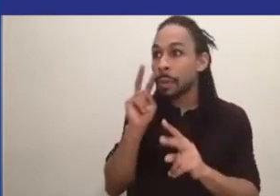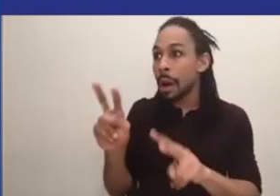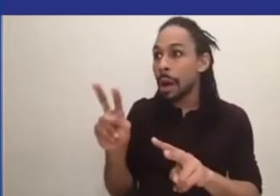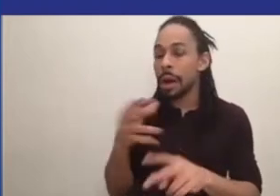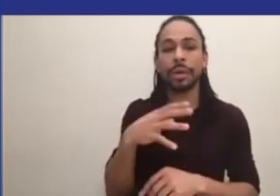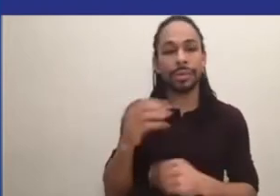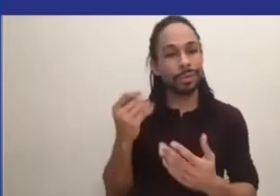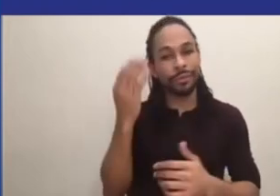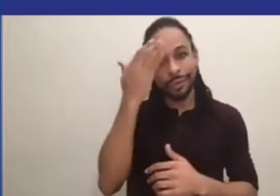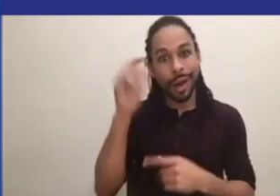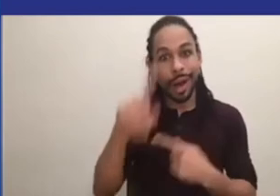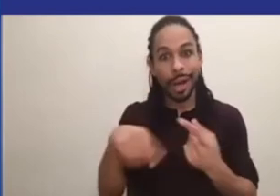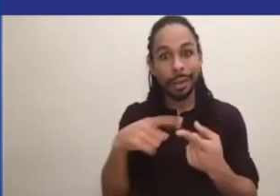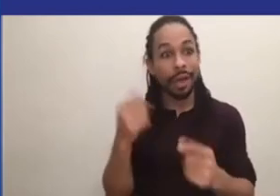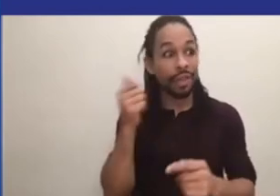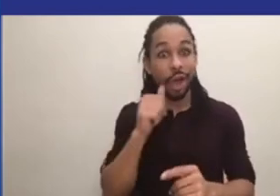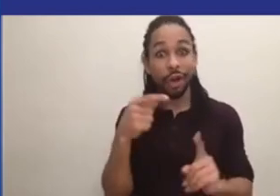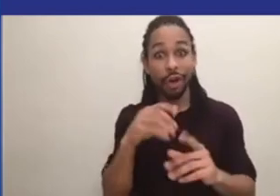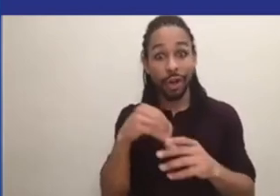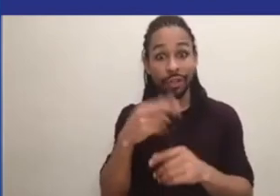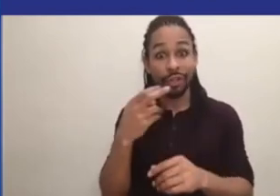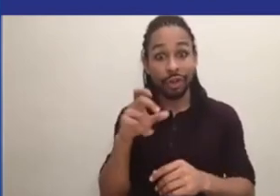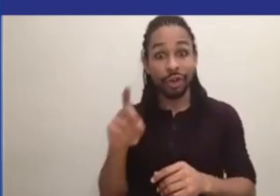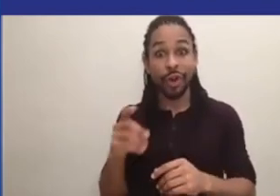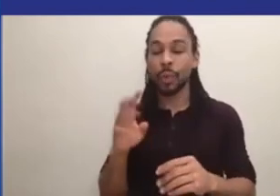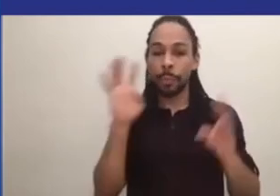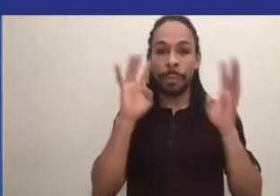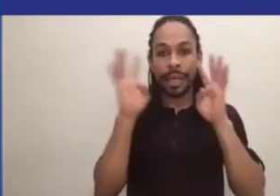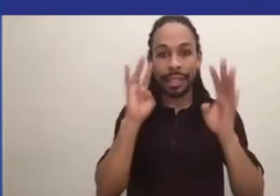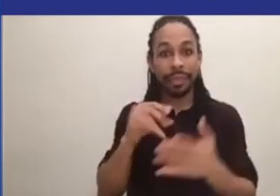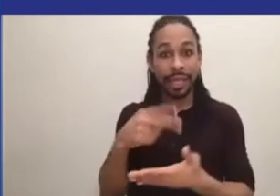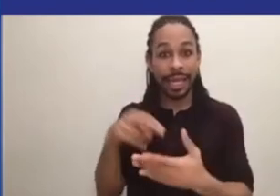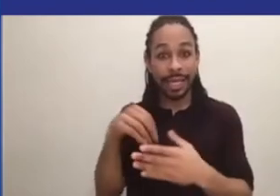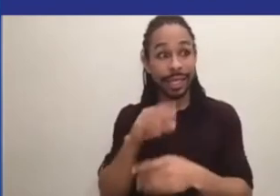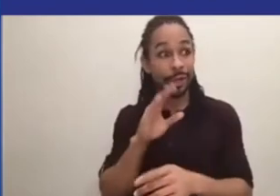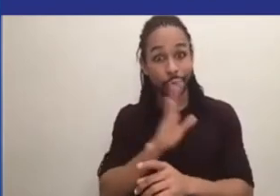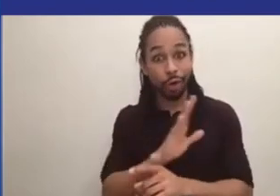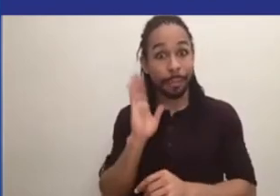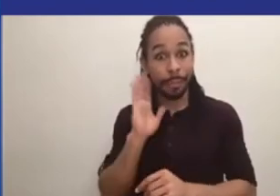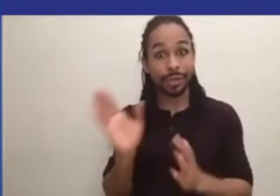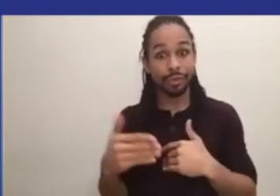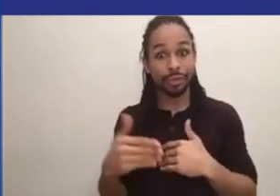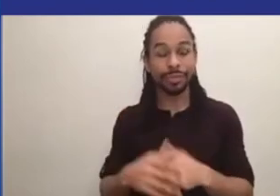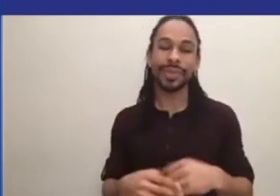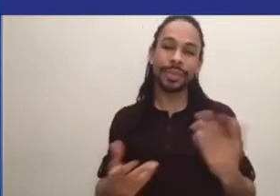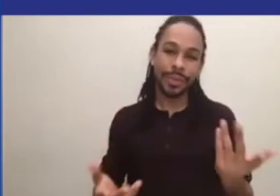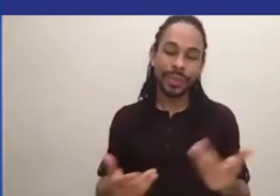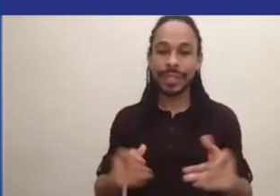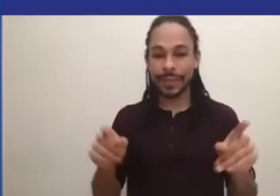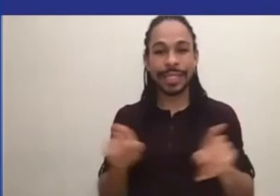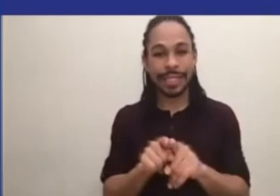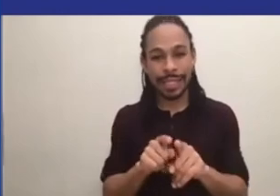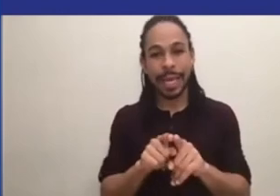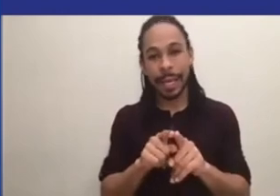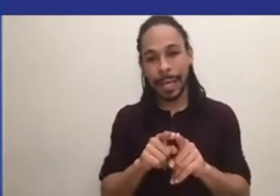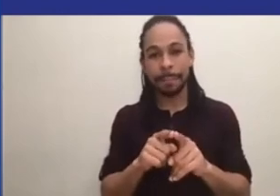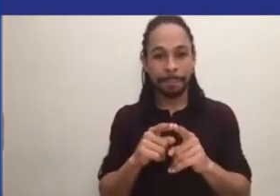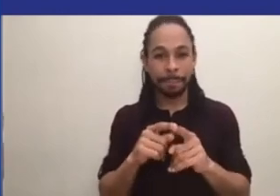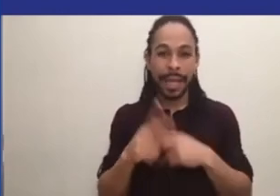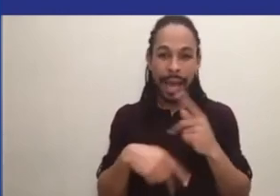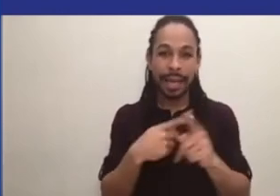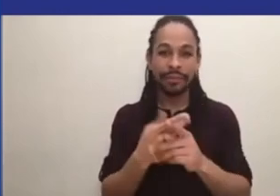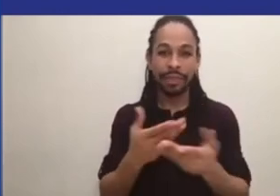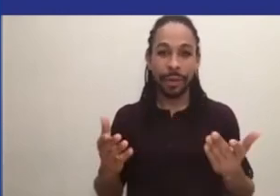up in her living, in her bedroom, right? You know, it's that same thing. And they don't